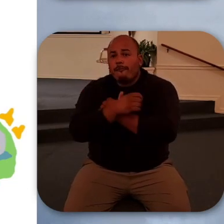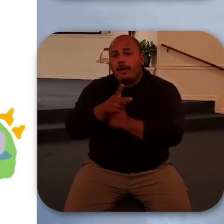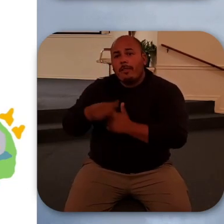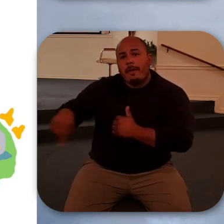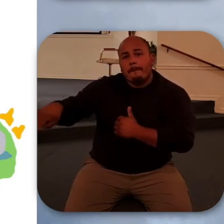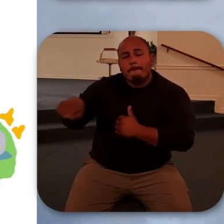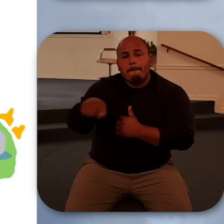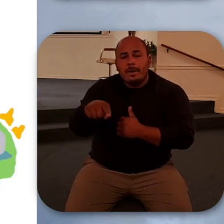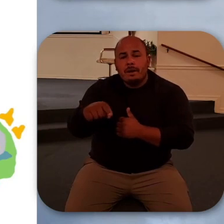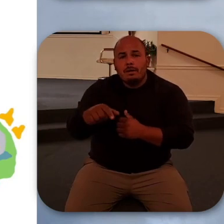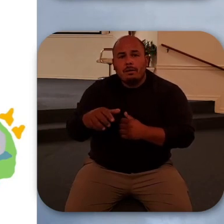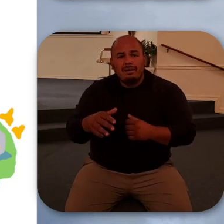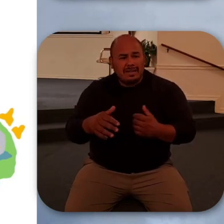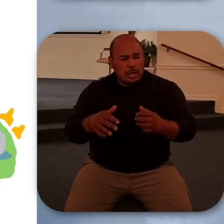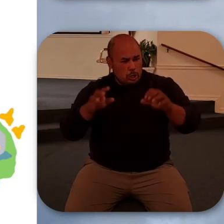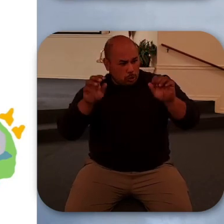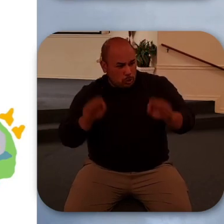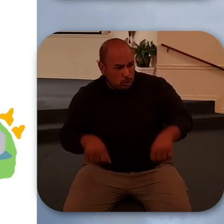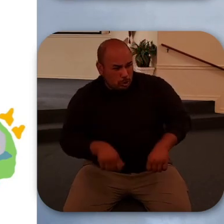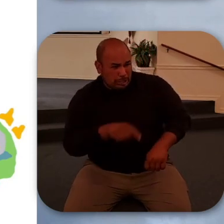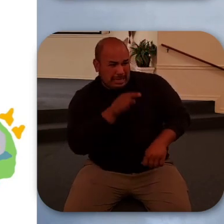blind man have kept this man from dying?